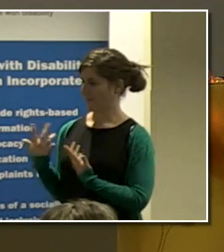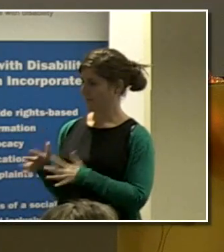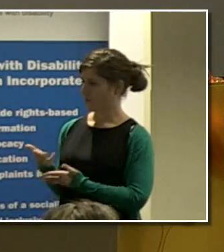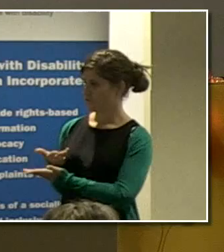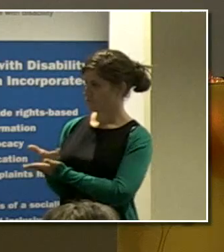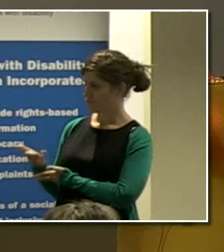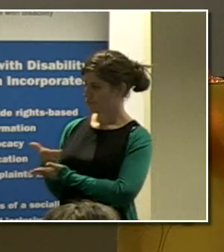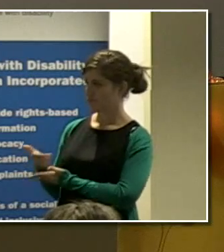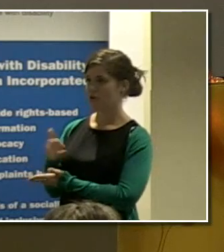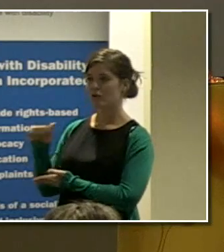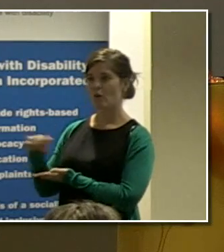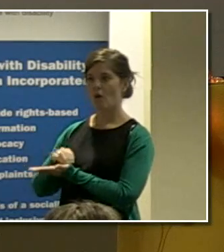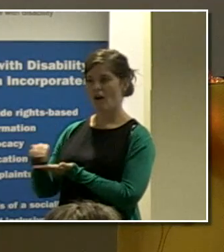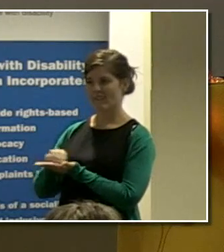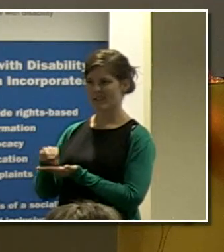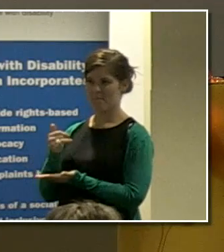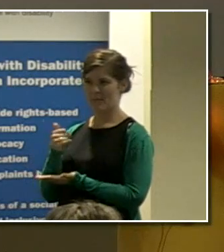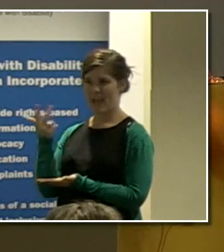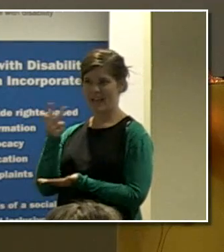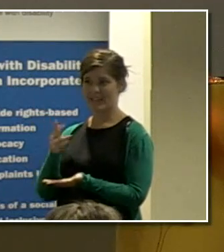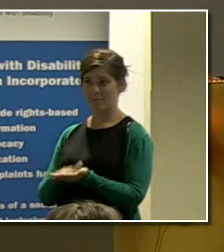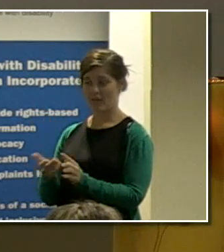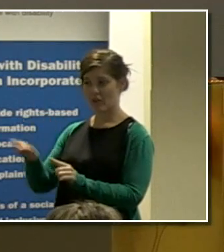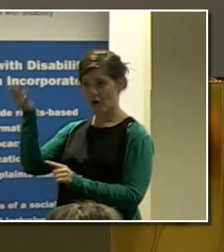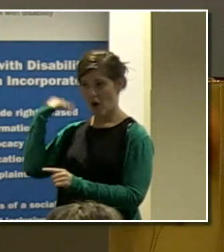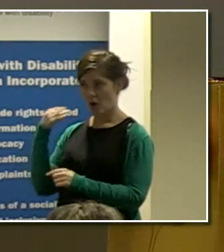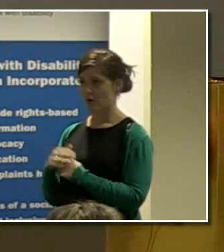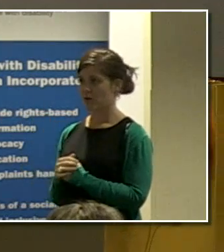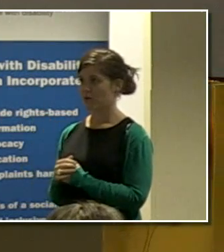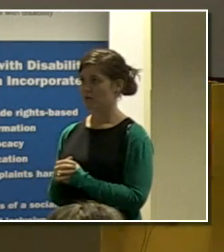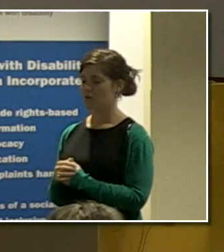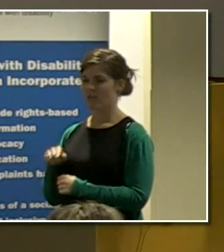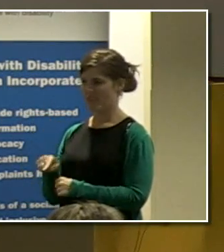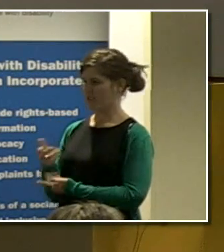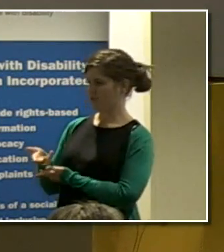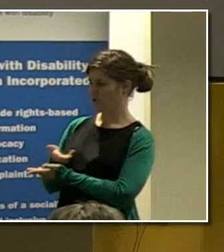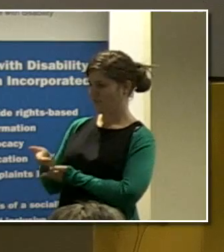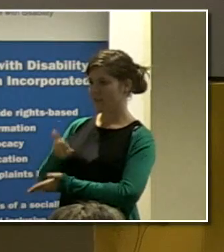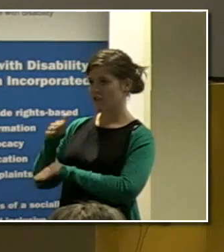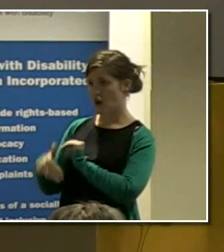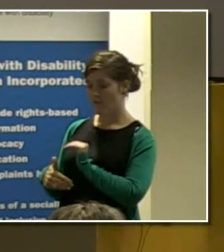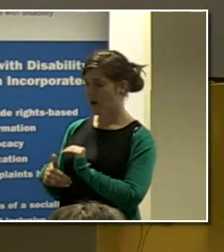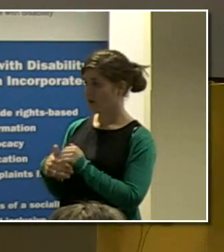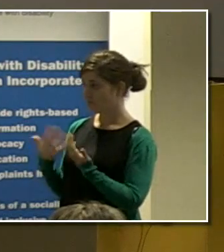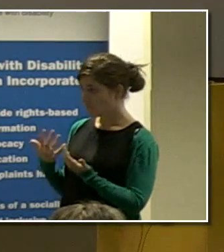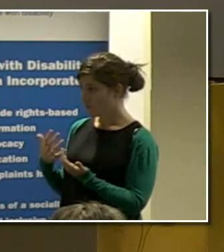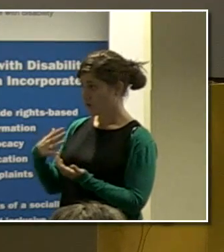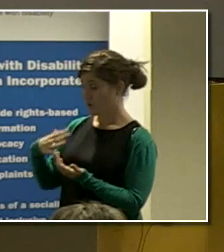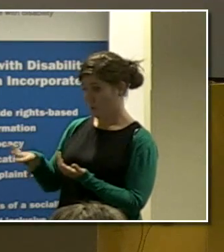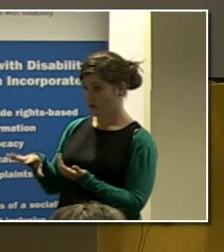office about 18 months ago, which was along the lines of, would you like us to come